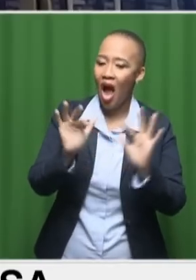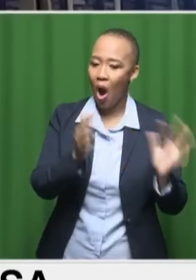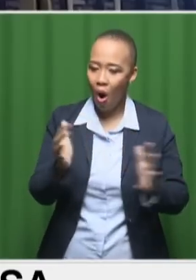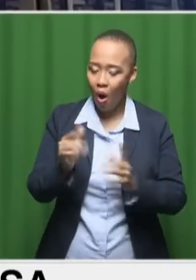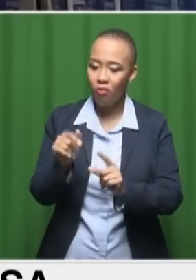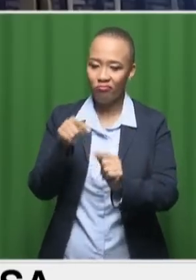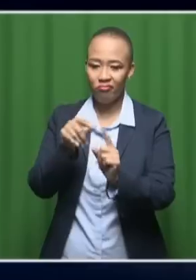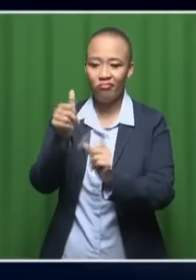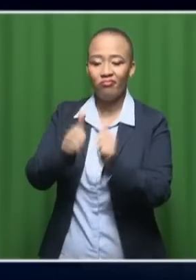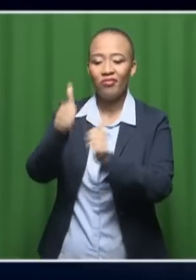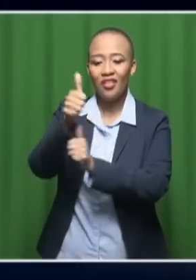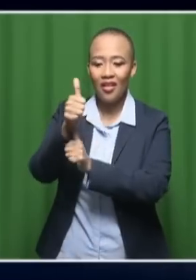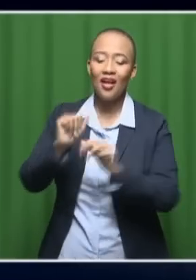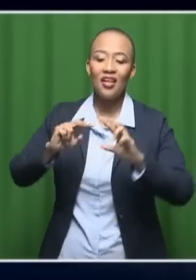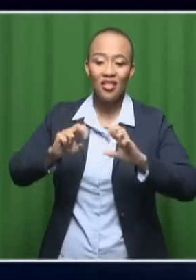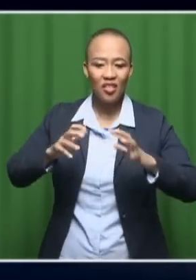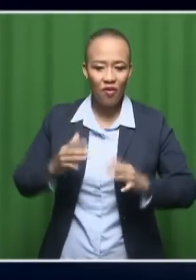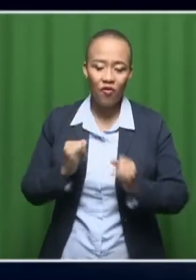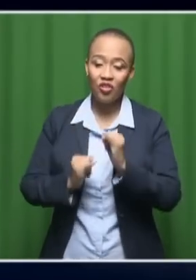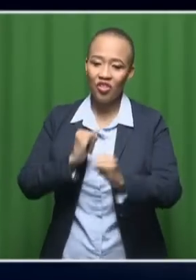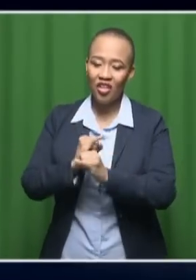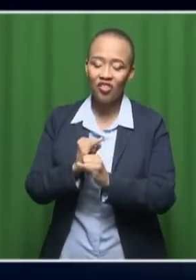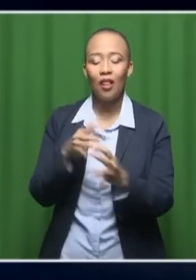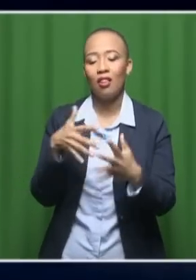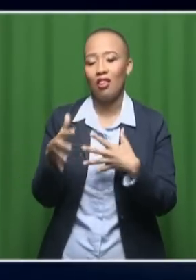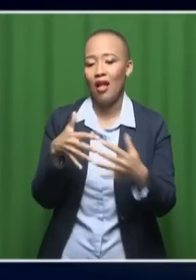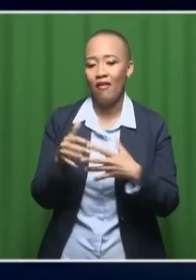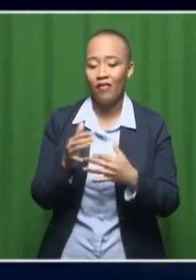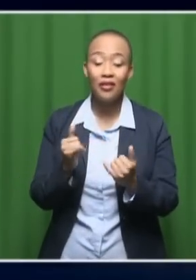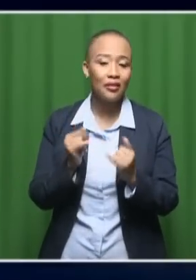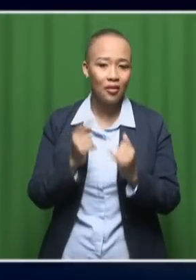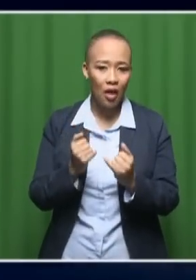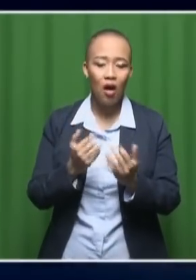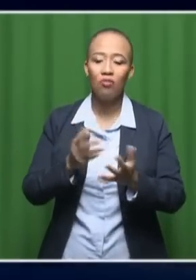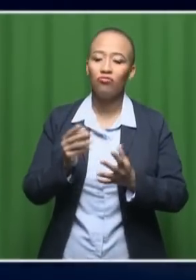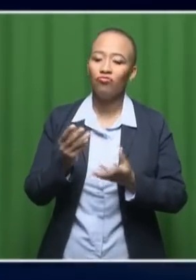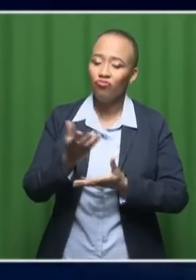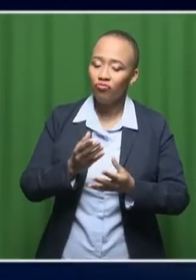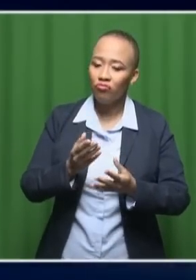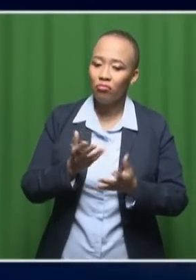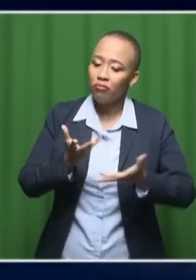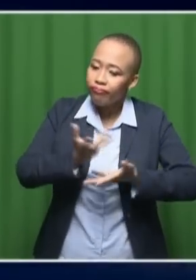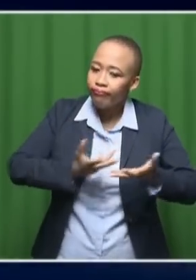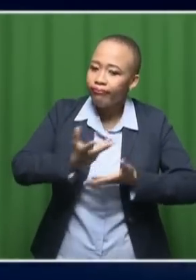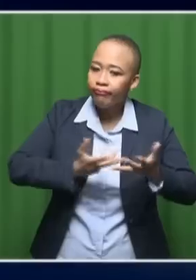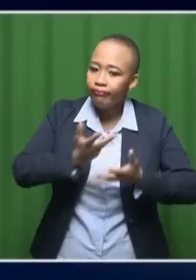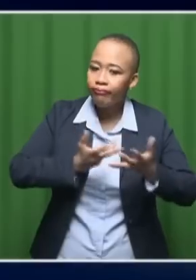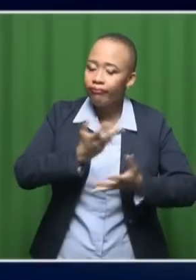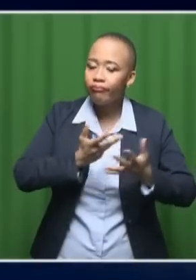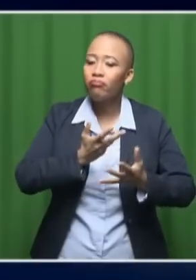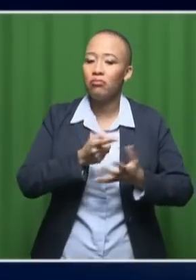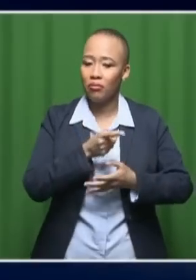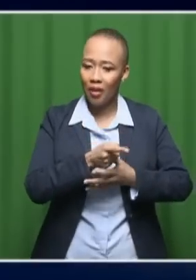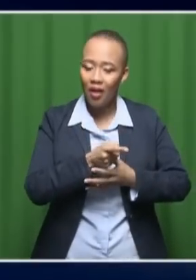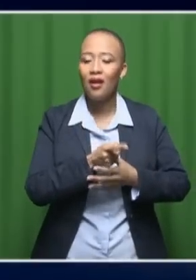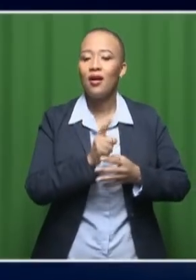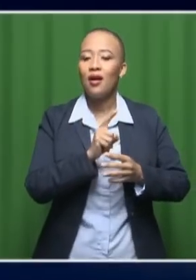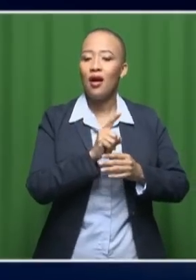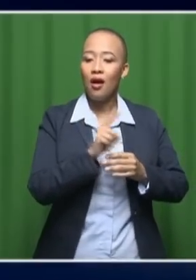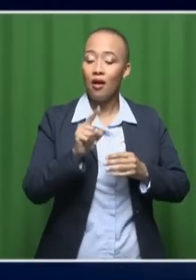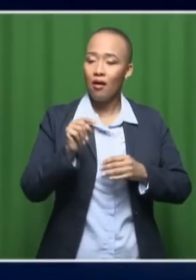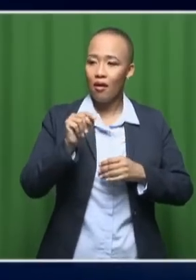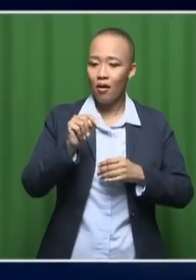why I'm using that is that Macron specifically talks about the need of distancing itself from conflicts that are not ours. And